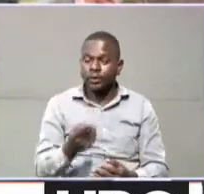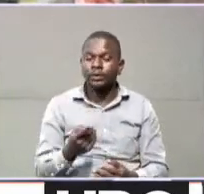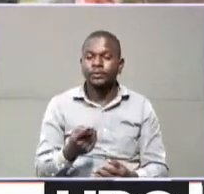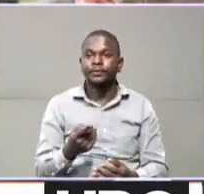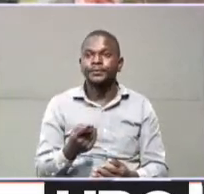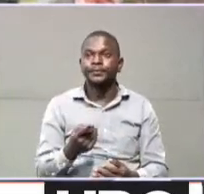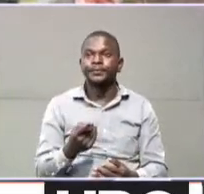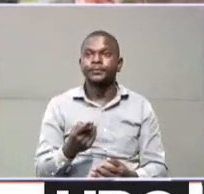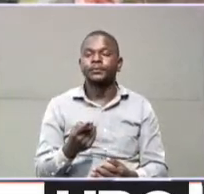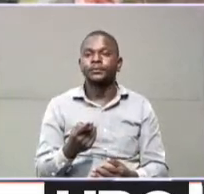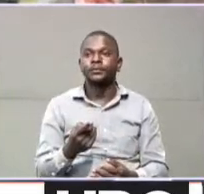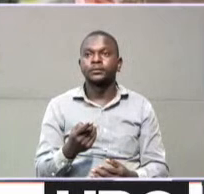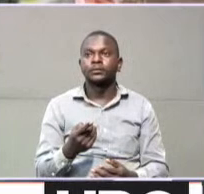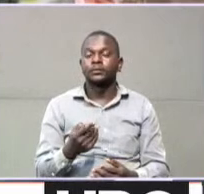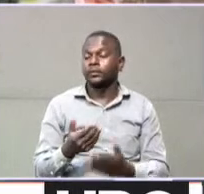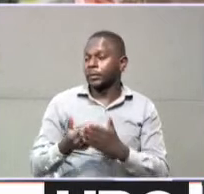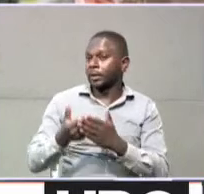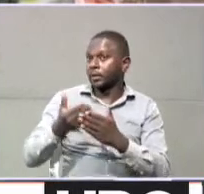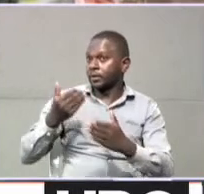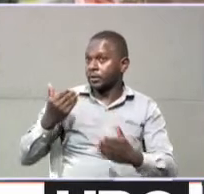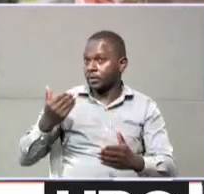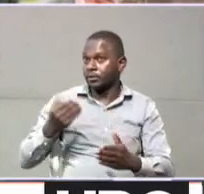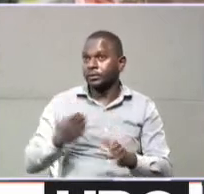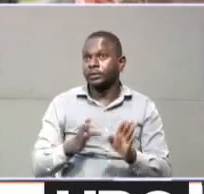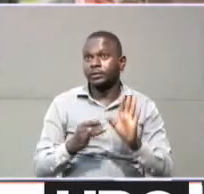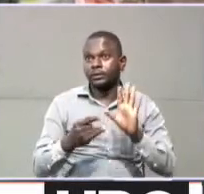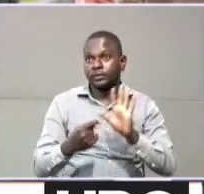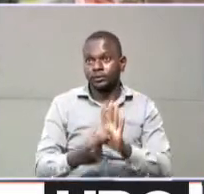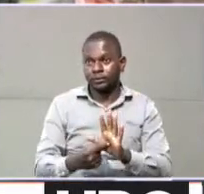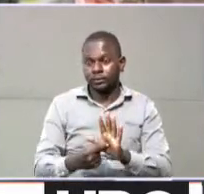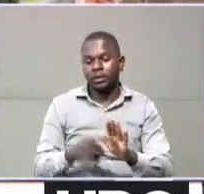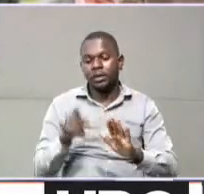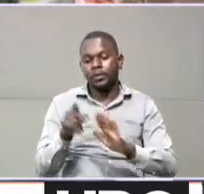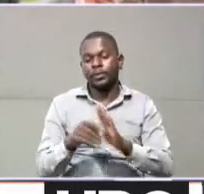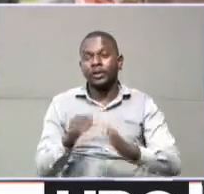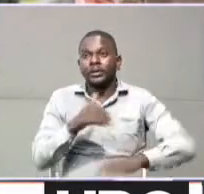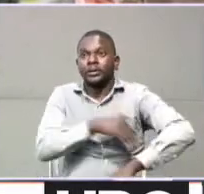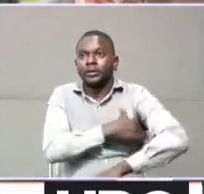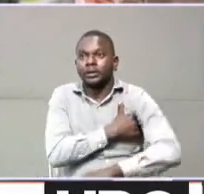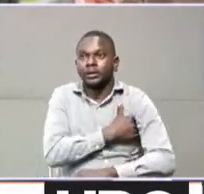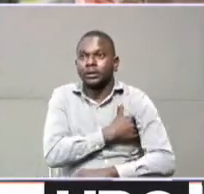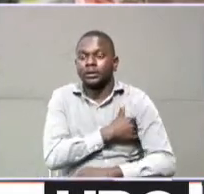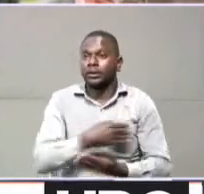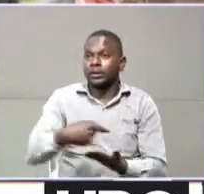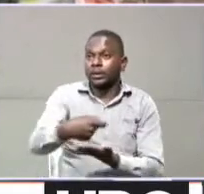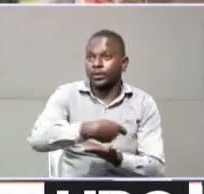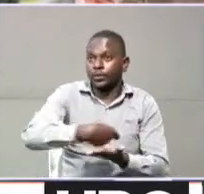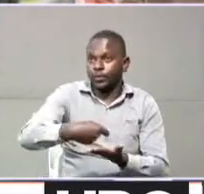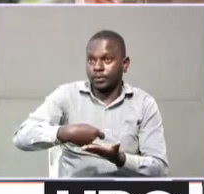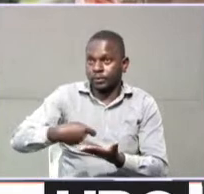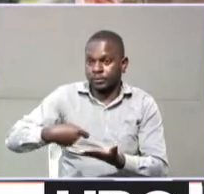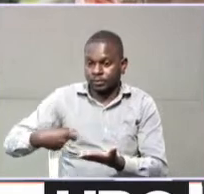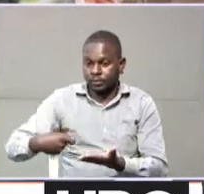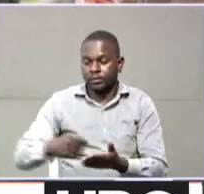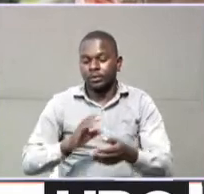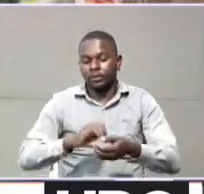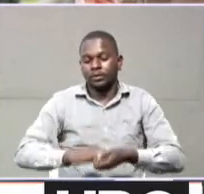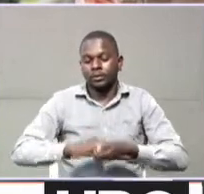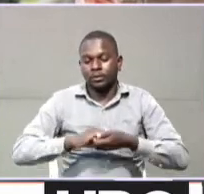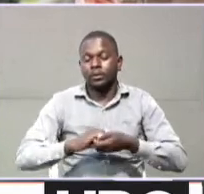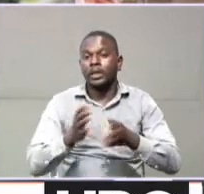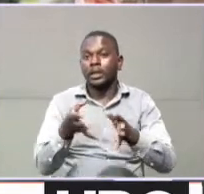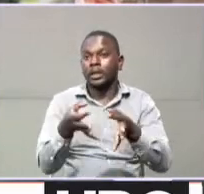that previously we had indicated that the parish chief would be a signatory on the circle